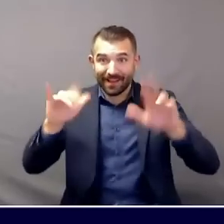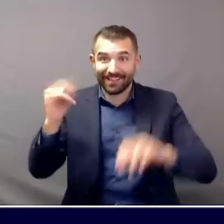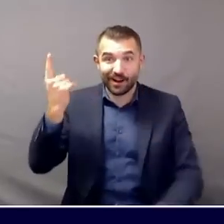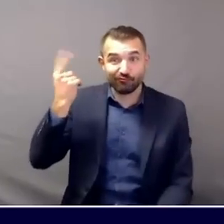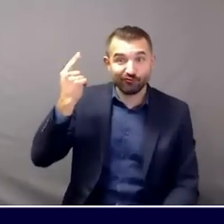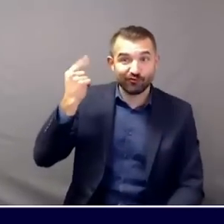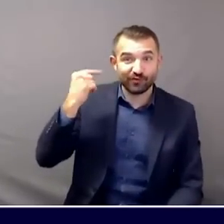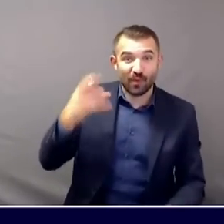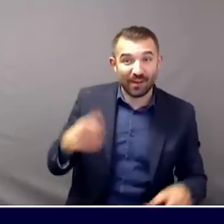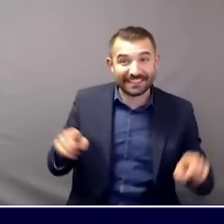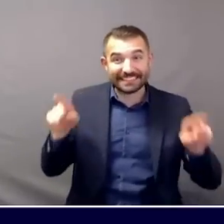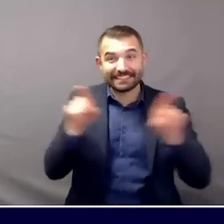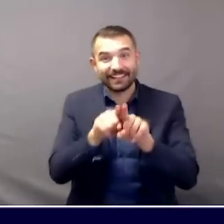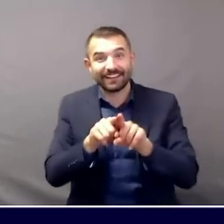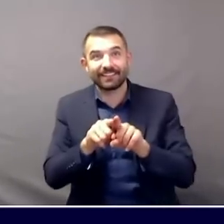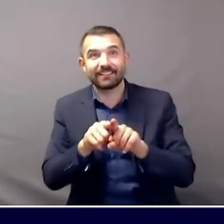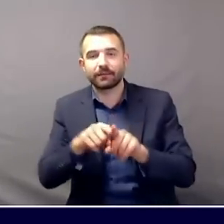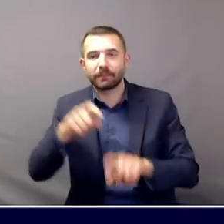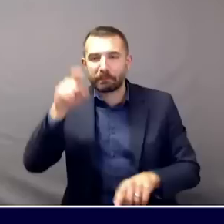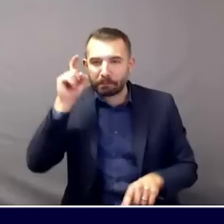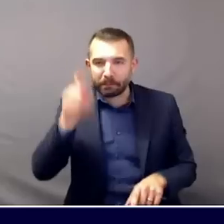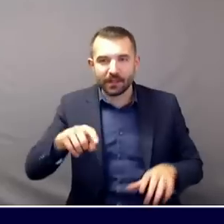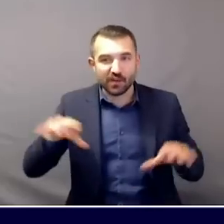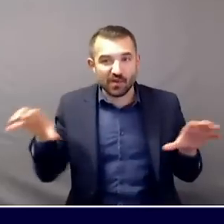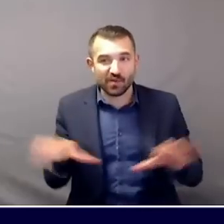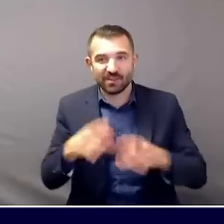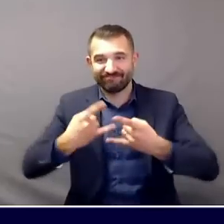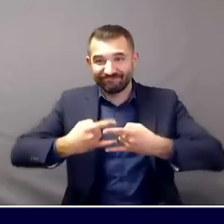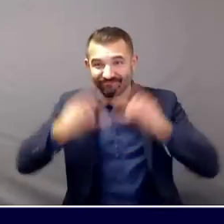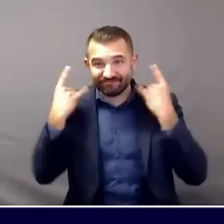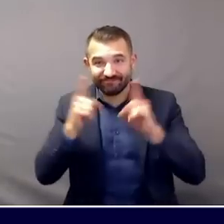no vaccine. And each of us needs to take all these steps to